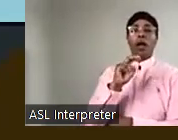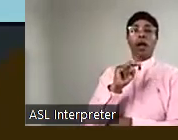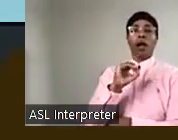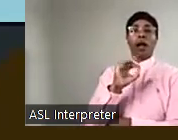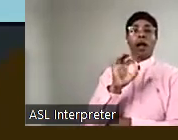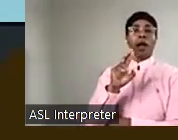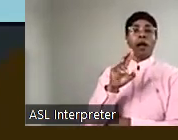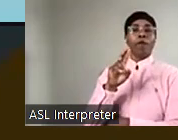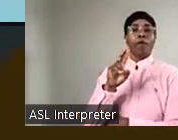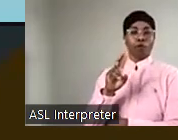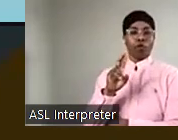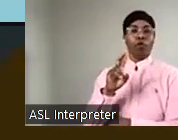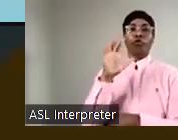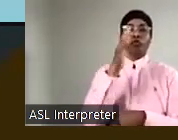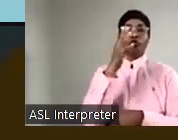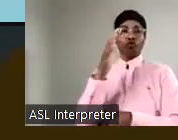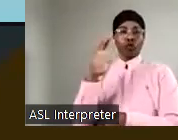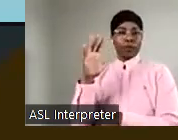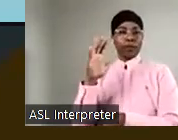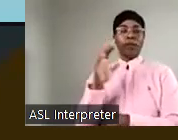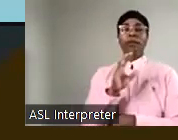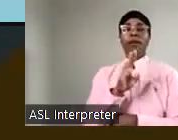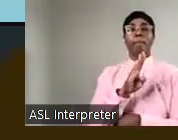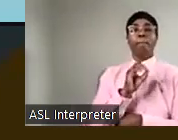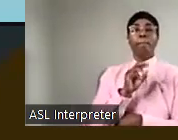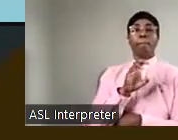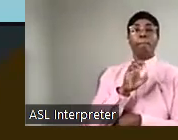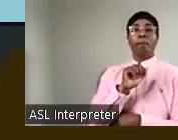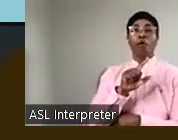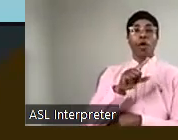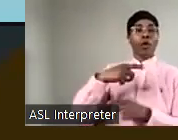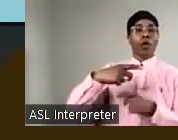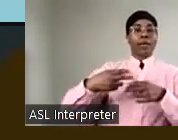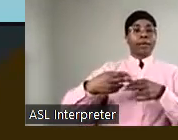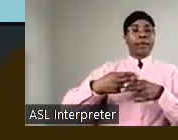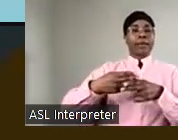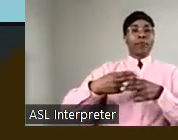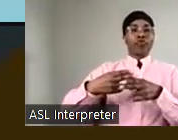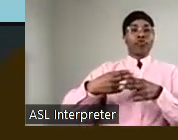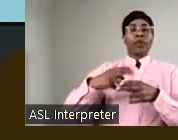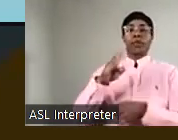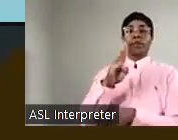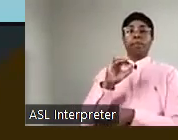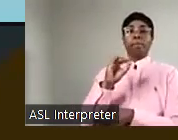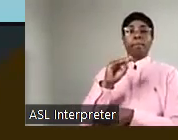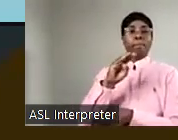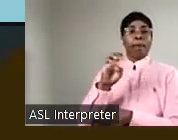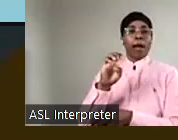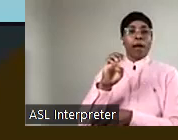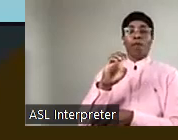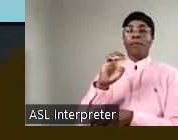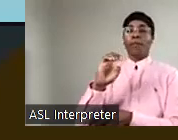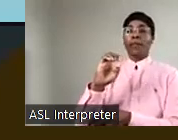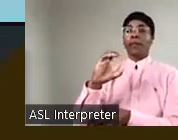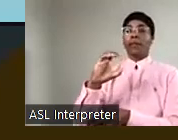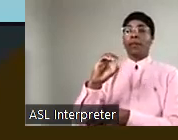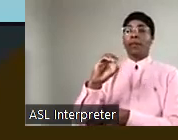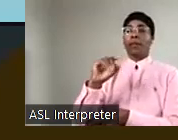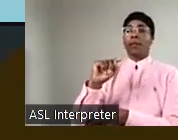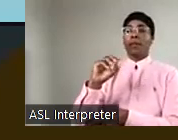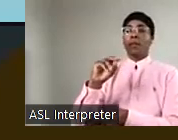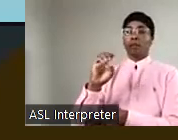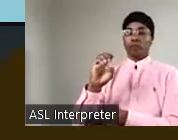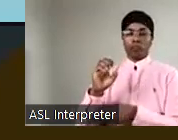of the boreal temperate biome ecotones. And this map here, taken from Brandt